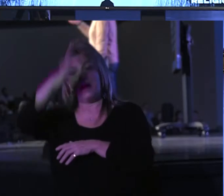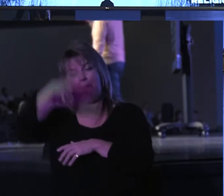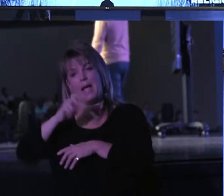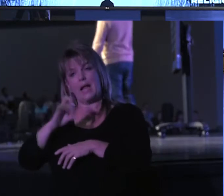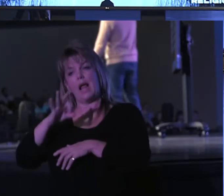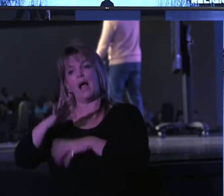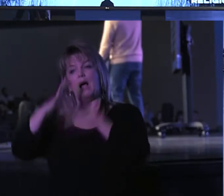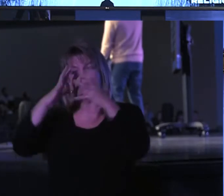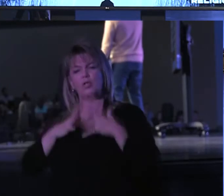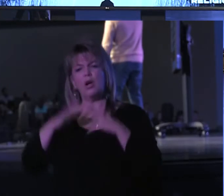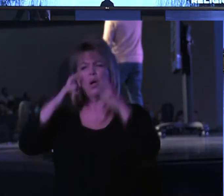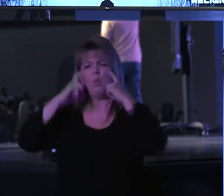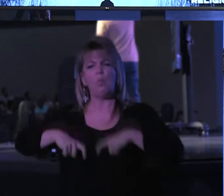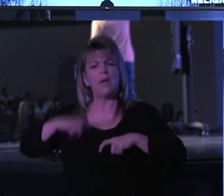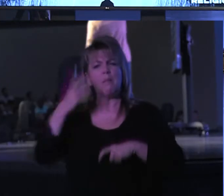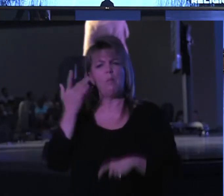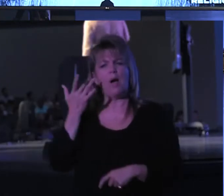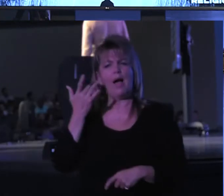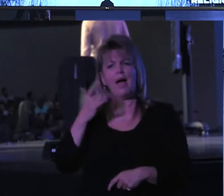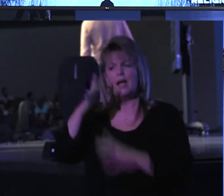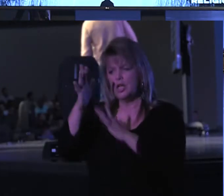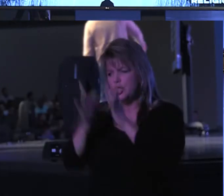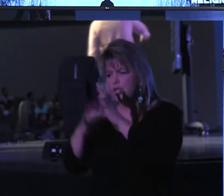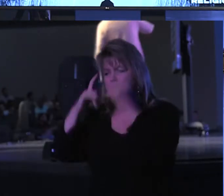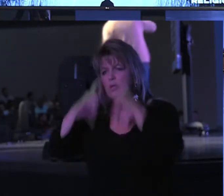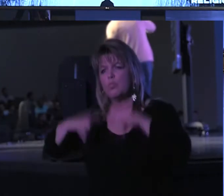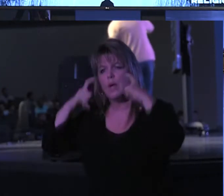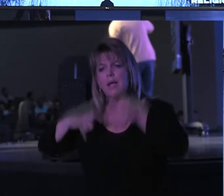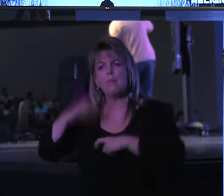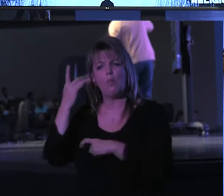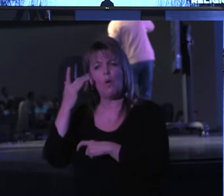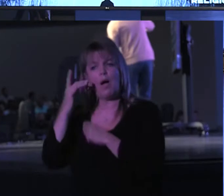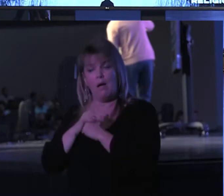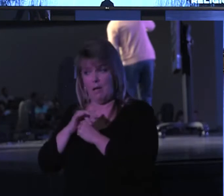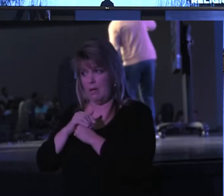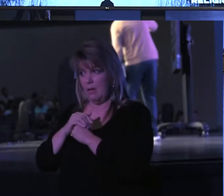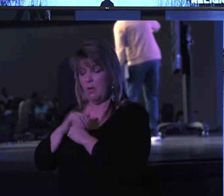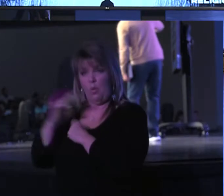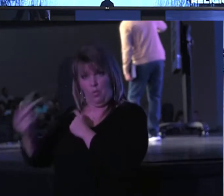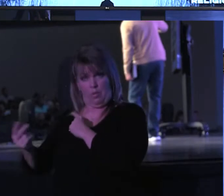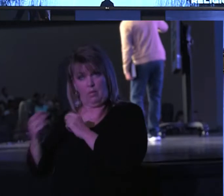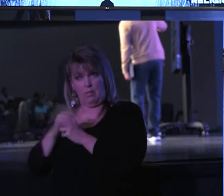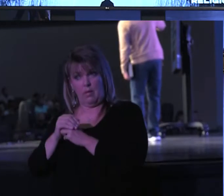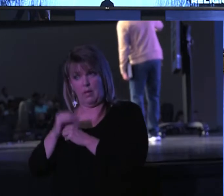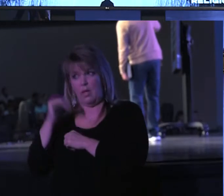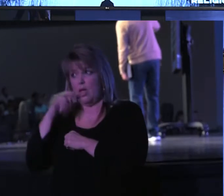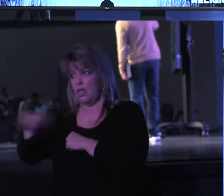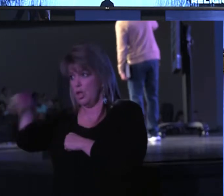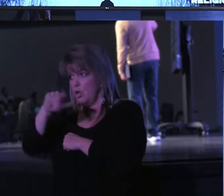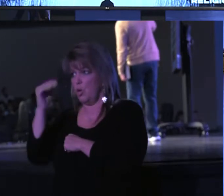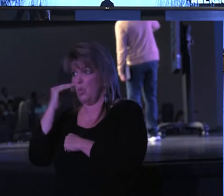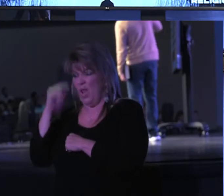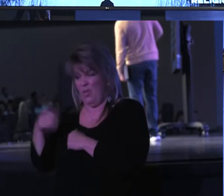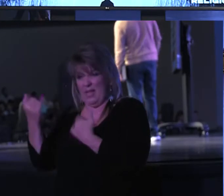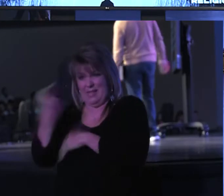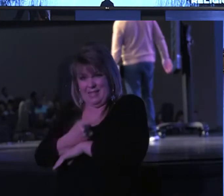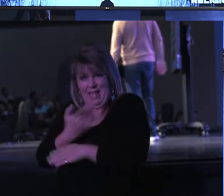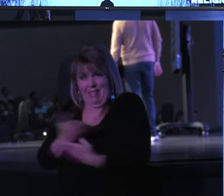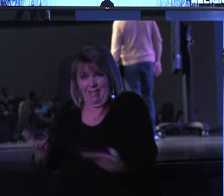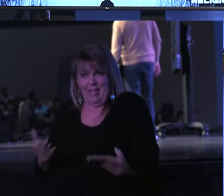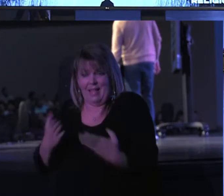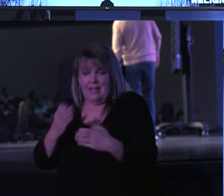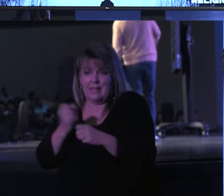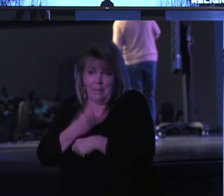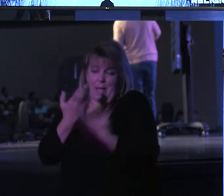sorrows. And why did he weep? What did Jesus weep over? Would that you, even you, had known on this day the things that make